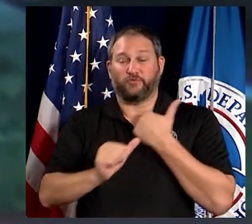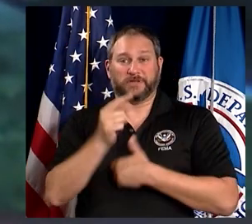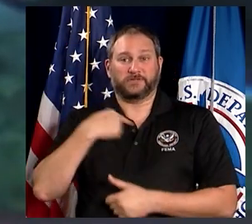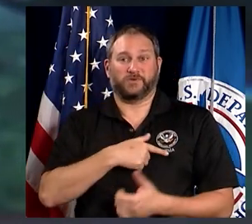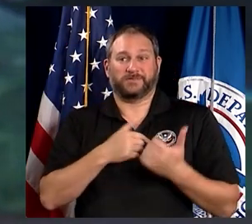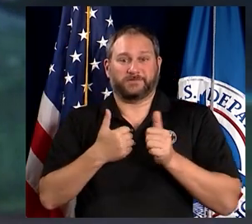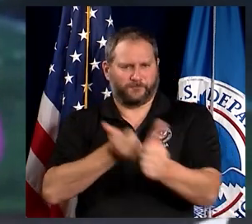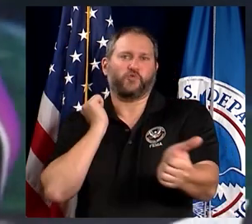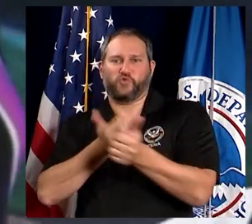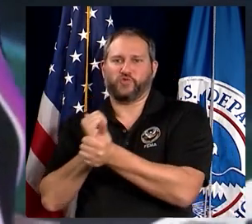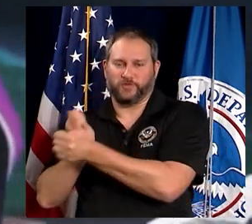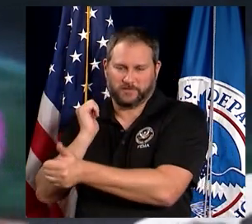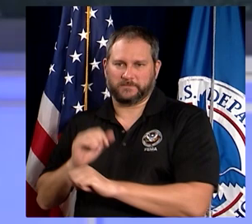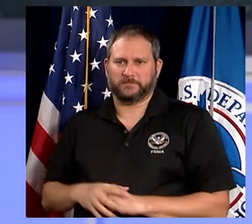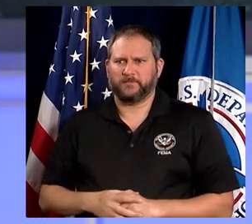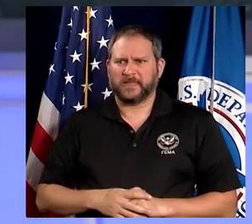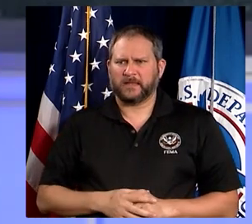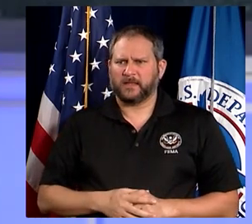So what can be done?